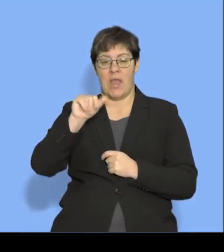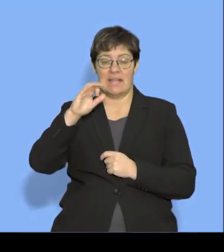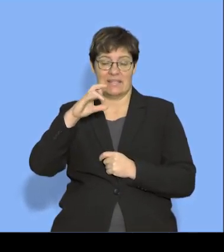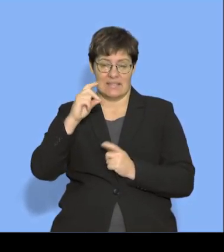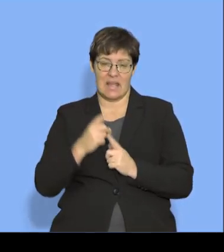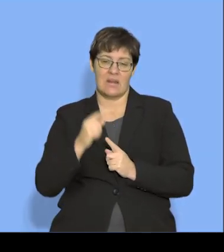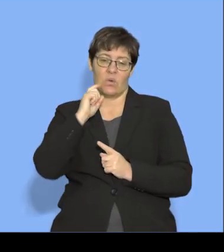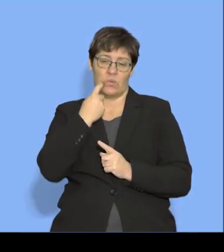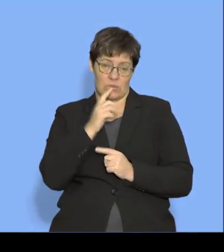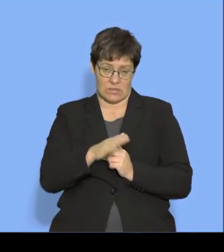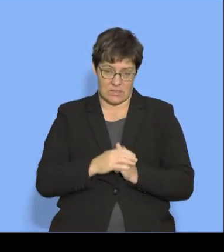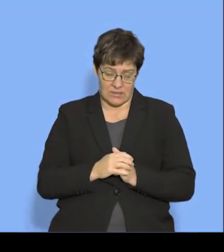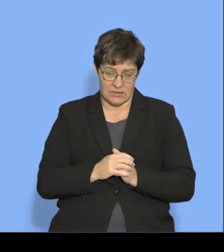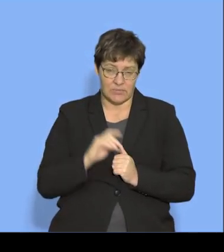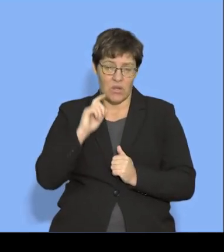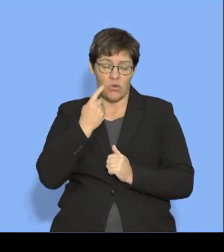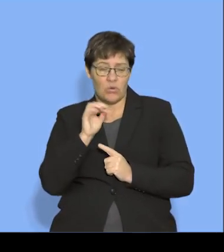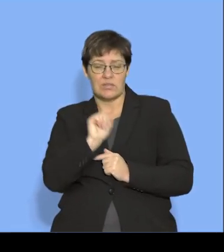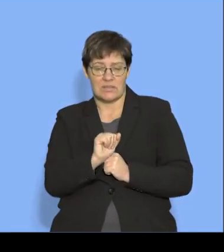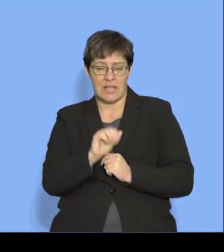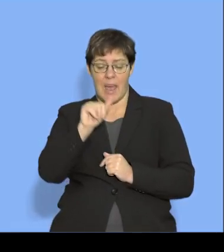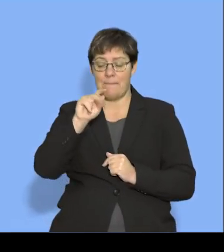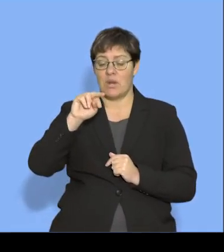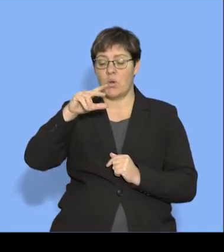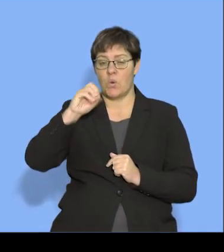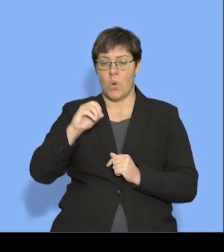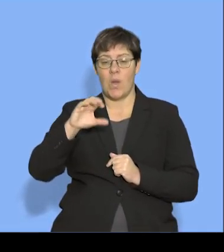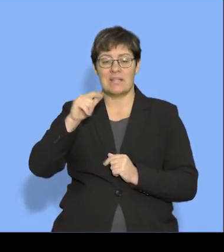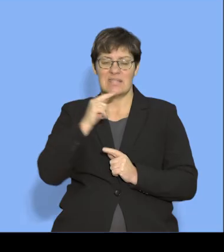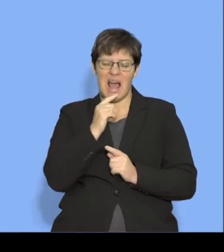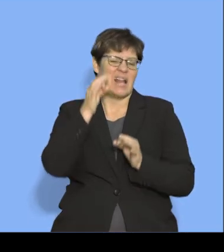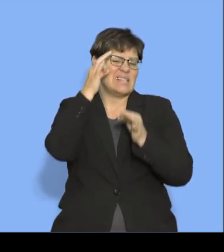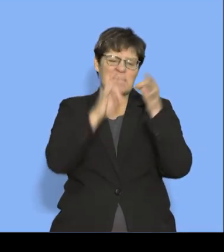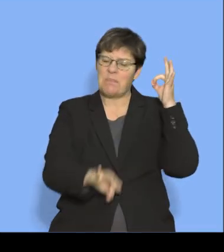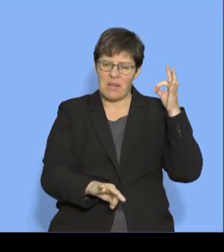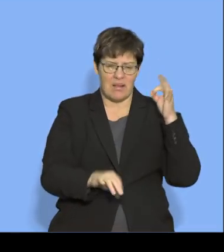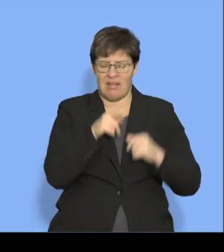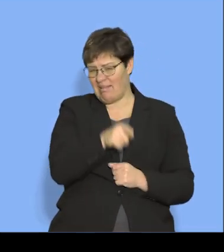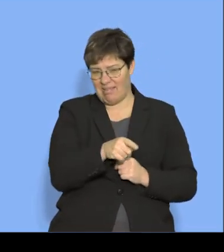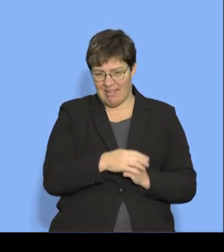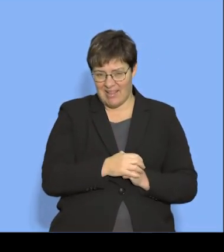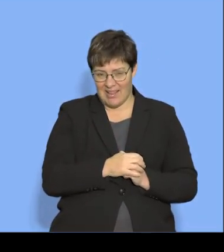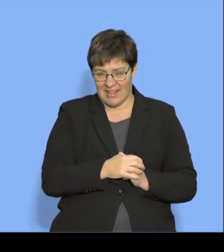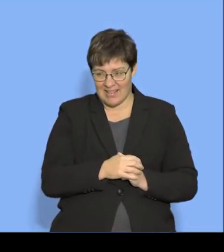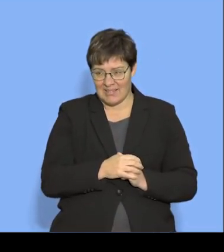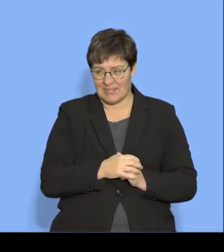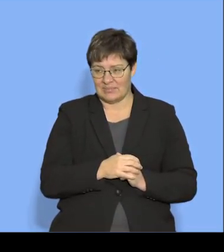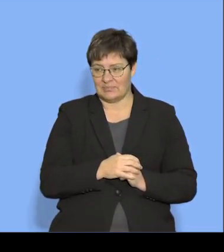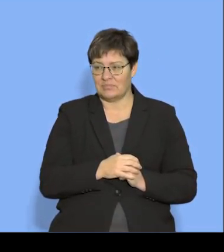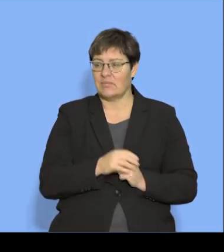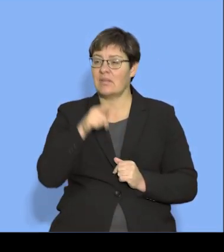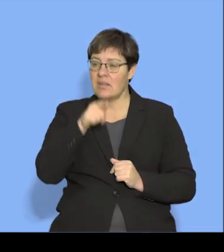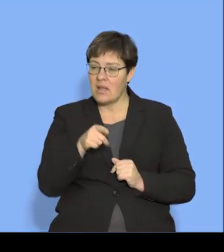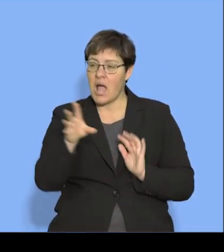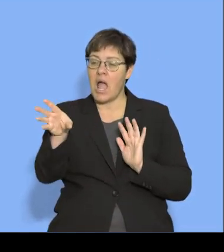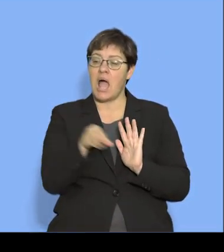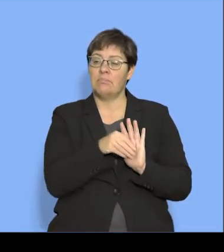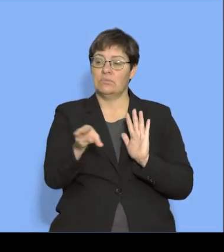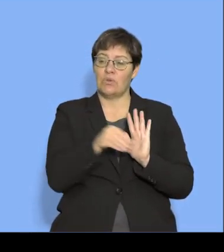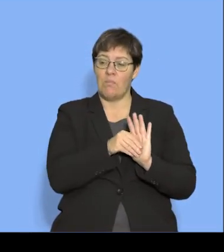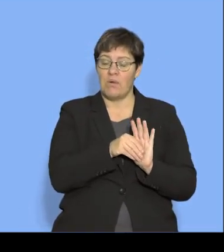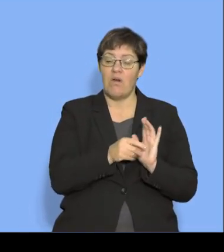and glucose. Glucose and amino acids are the simplest monomers of your carbohydrates and your proteins. And these